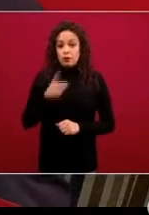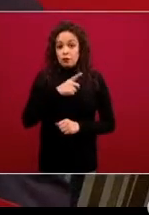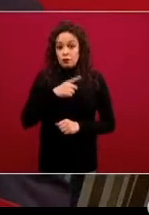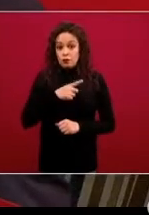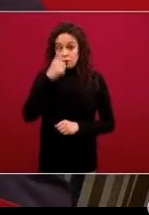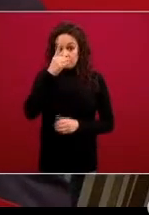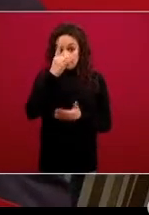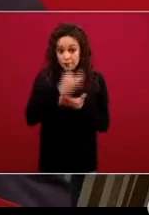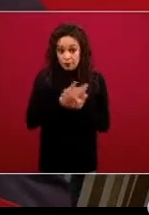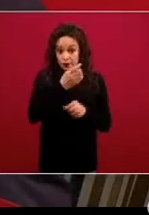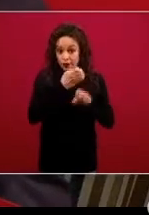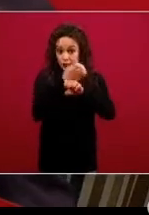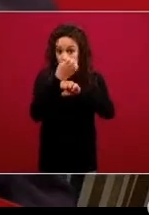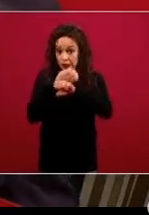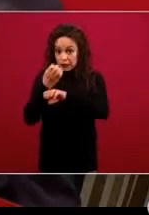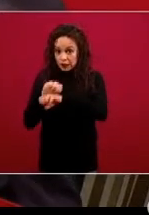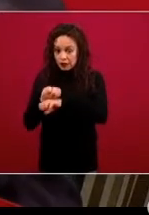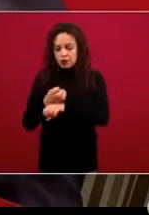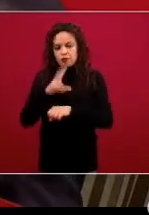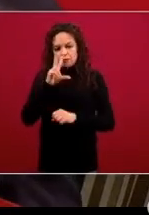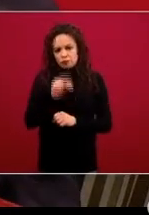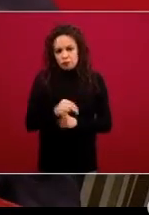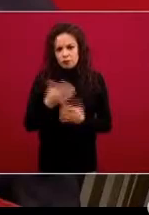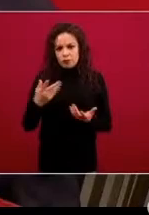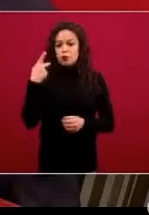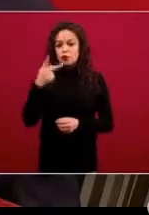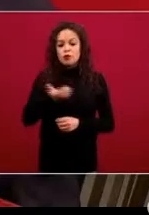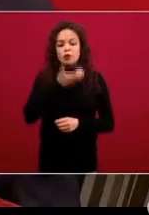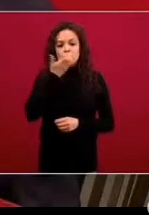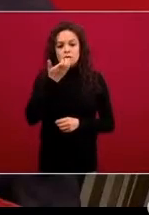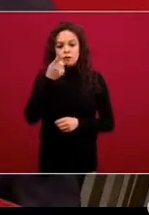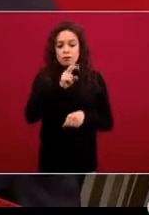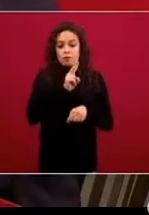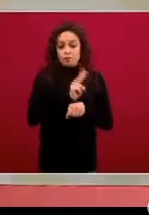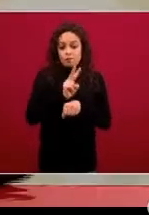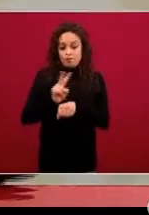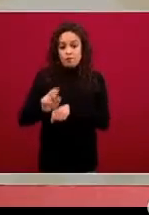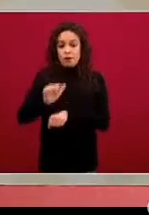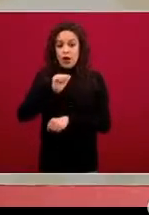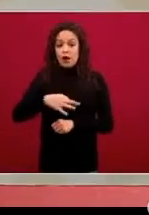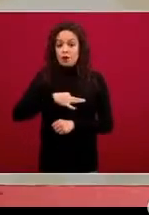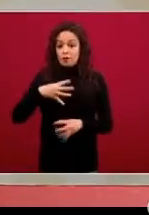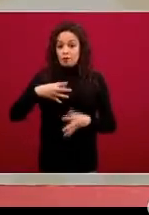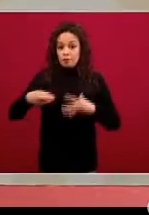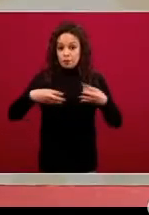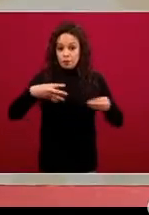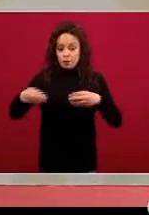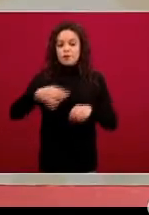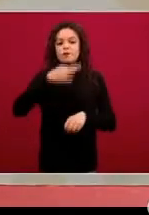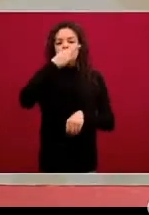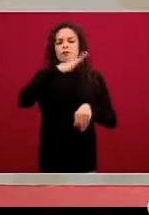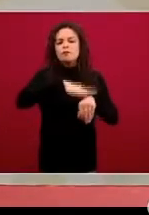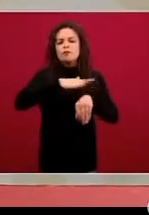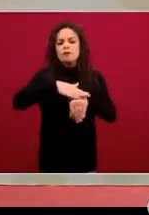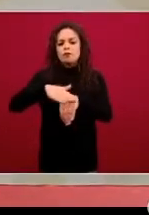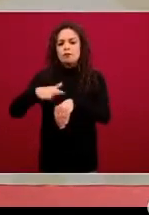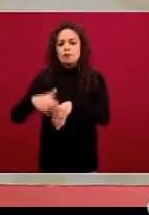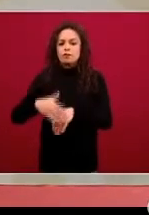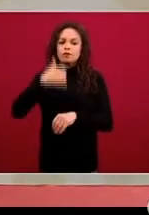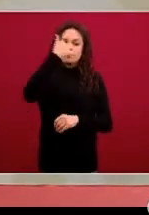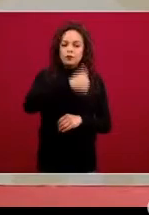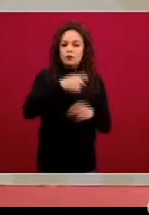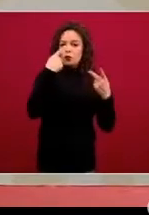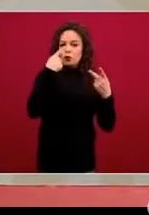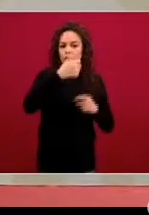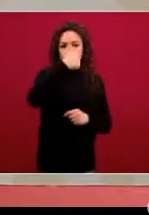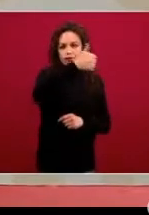Traditionally, in epidemiological surveillance, states were letting each other know what was going on, but now we're going to be doing that